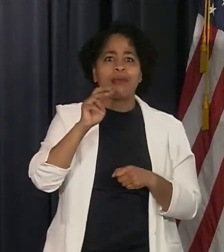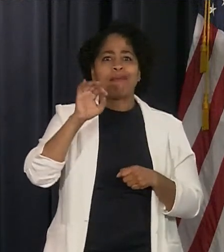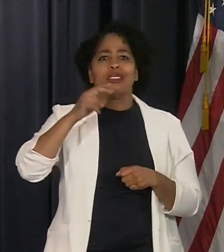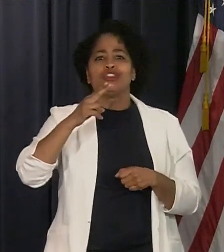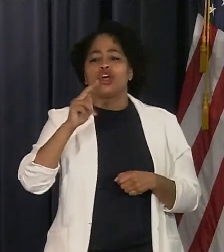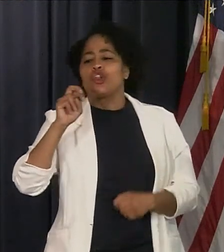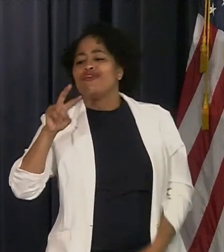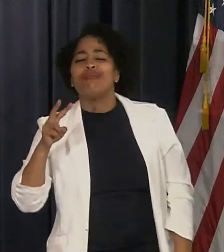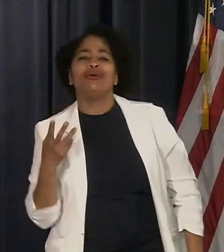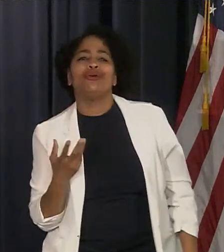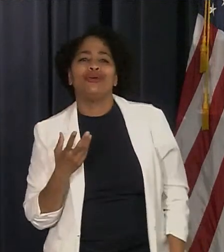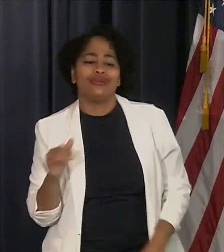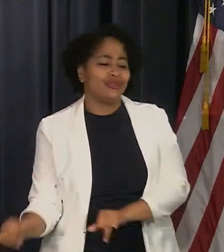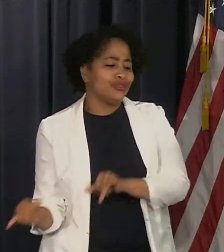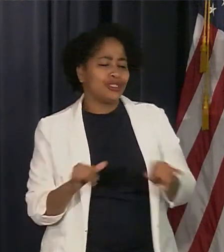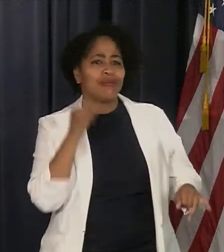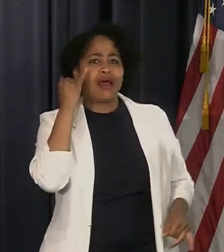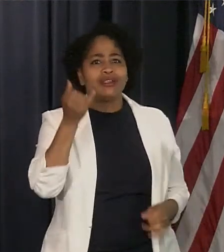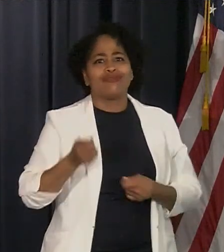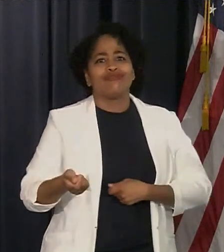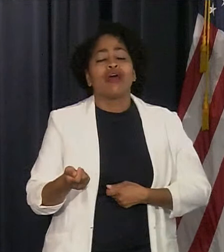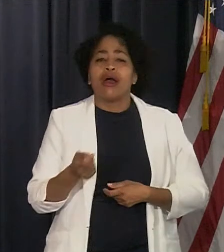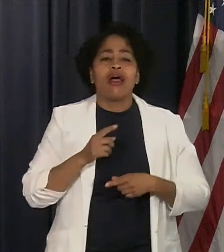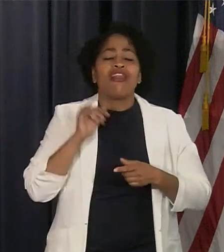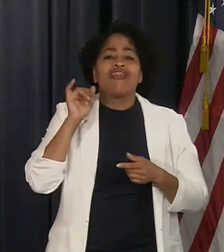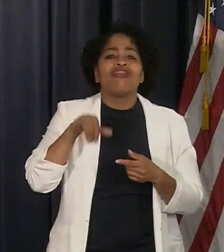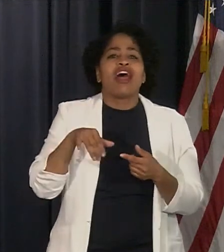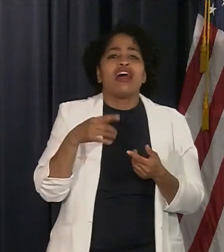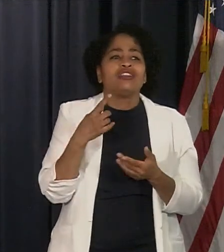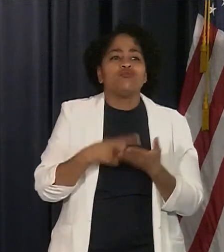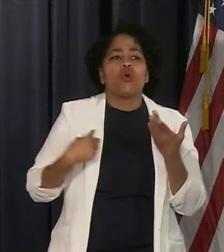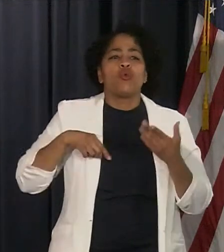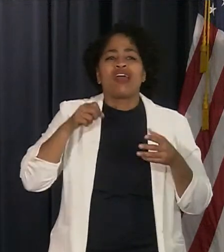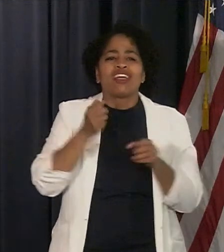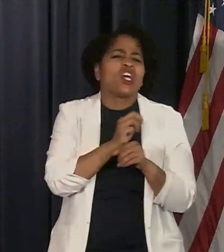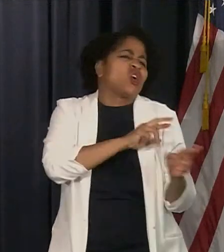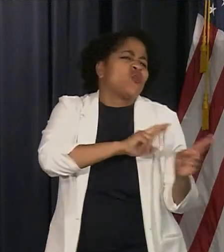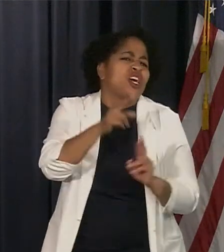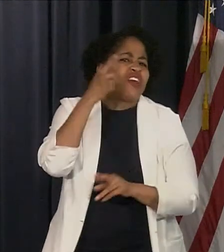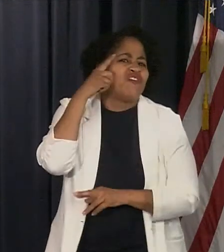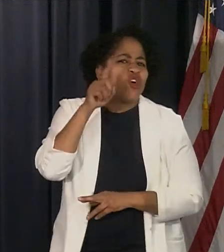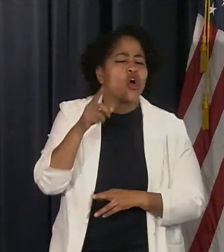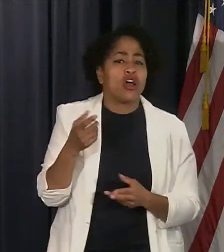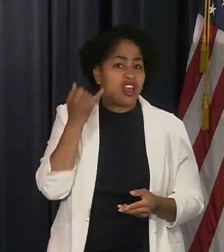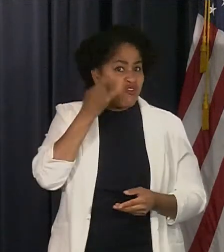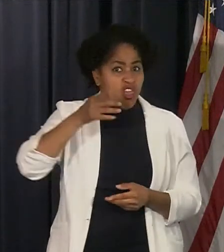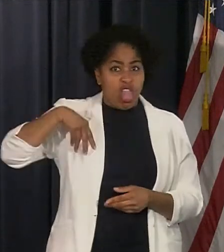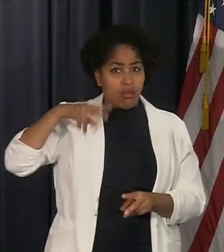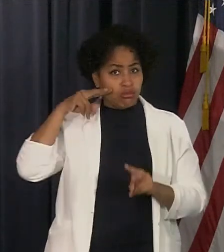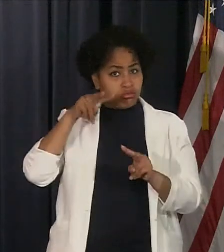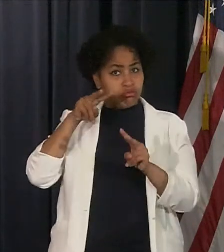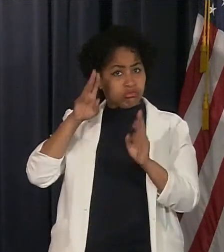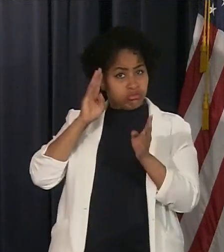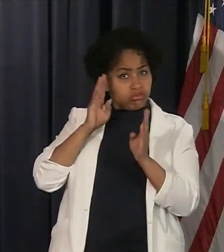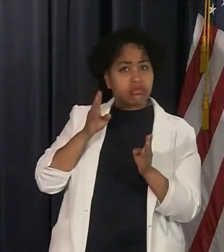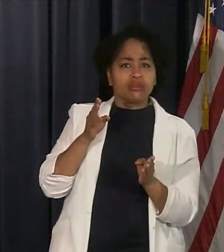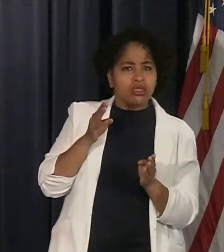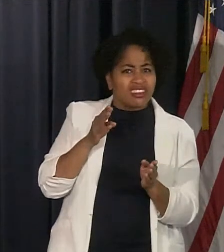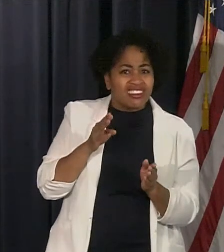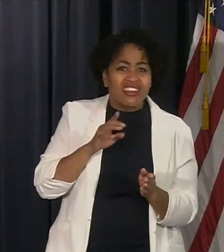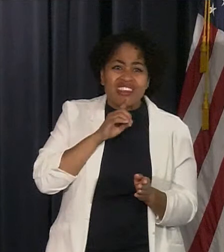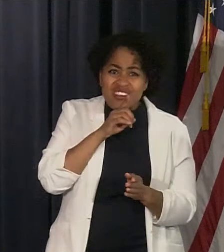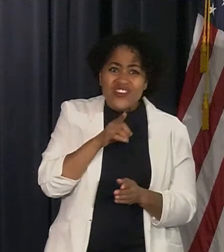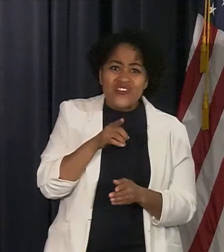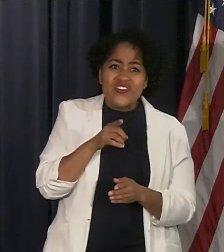November. And that's what we all have to prepare for. And if you haven't been watching, it's pretty